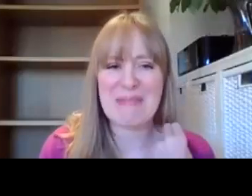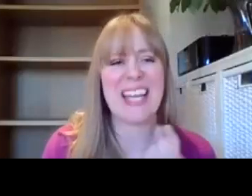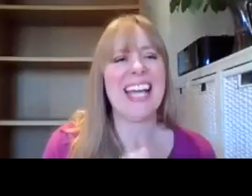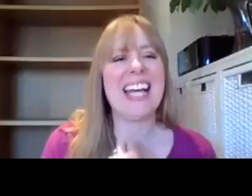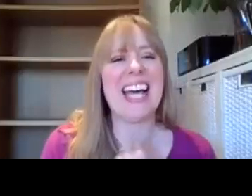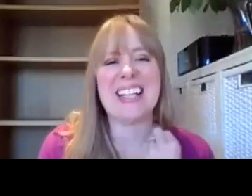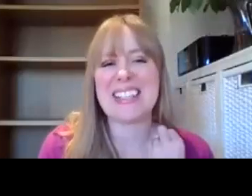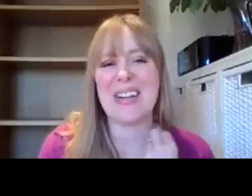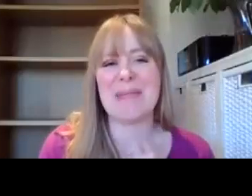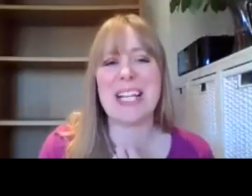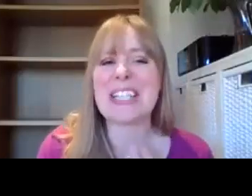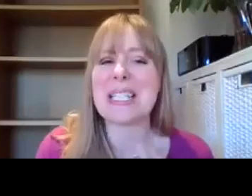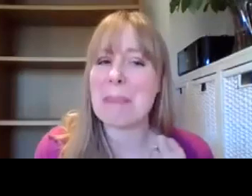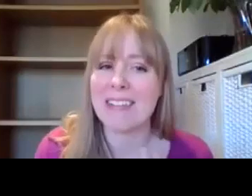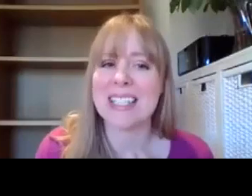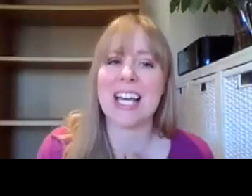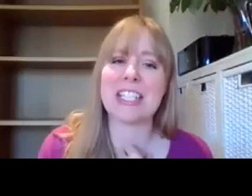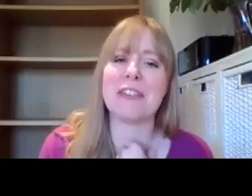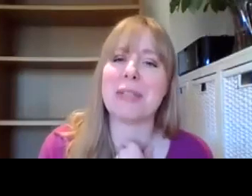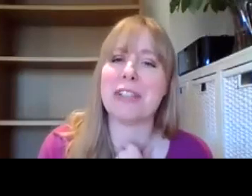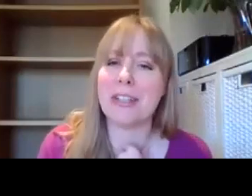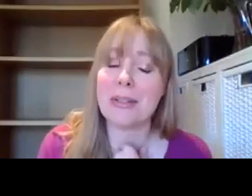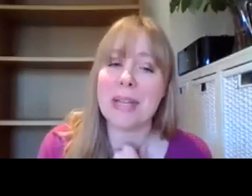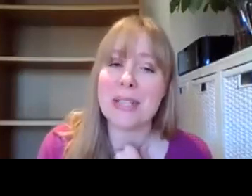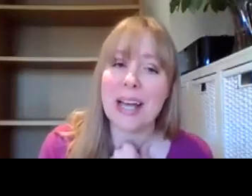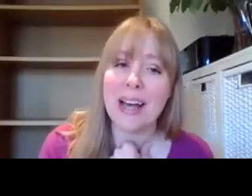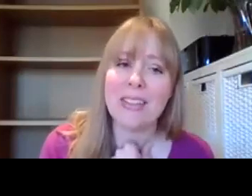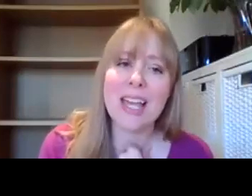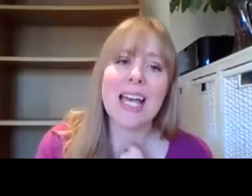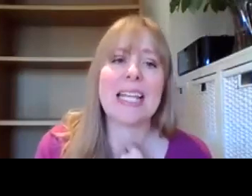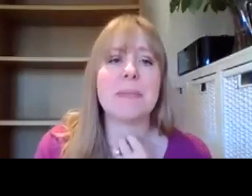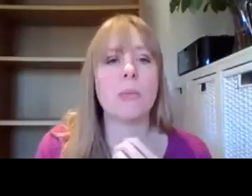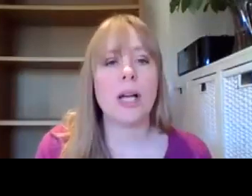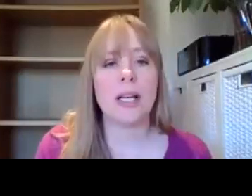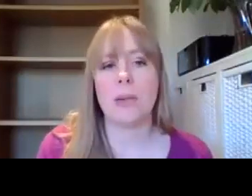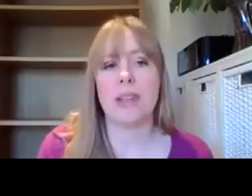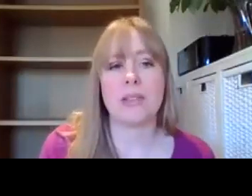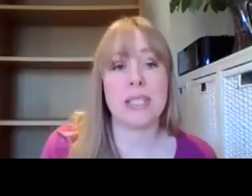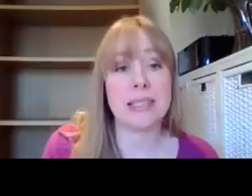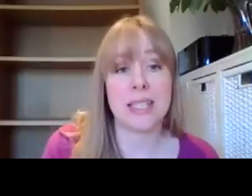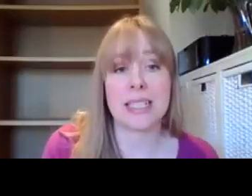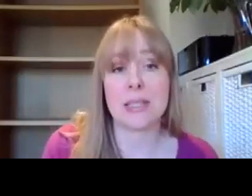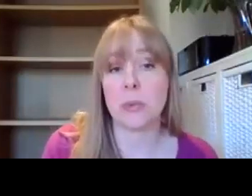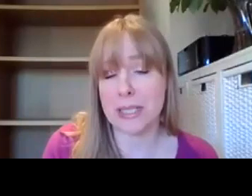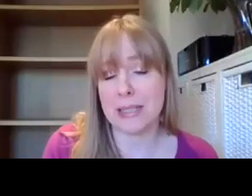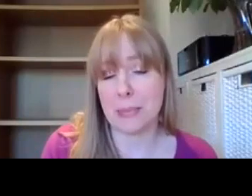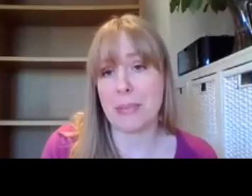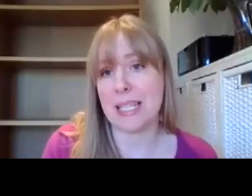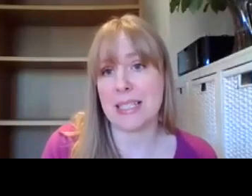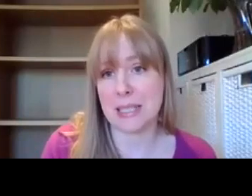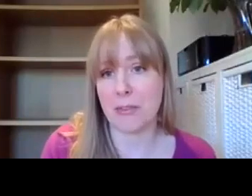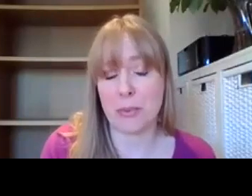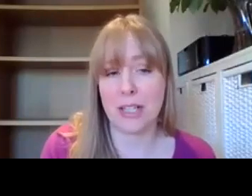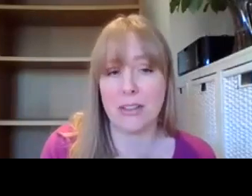Thanks, Sal. So Miloš is a peer researcher from Euro Youth Mental Health, and he's been working with us on these studies and will